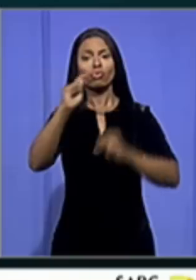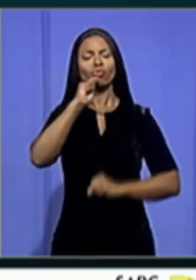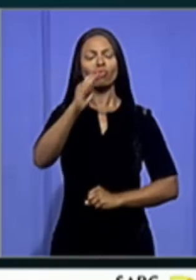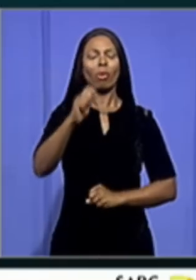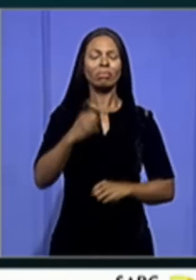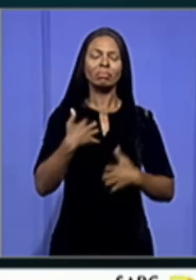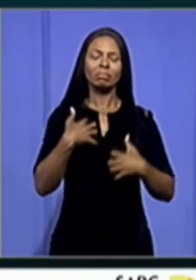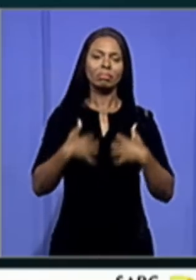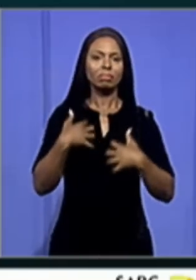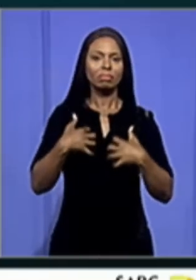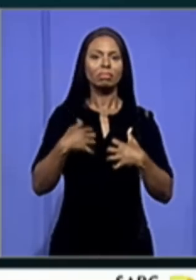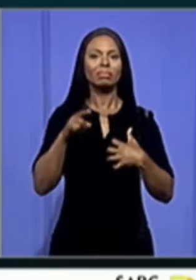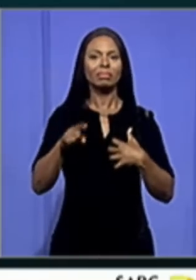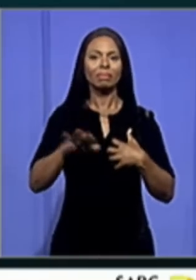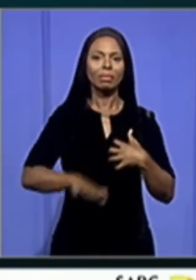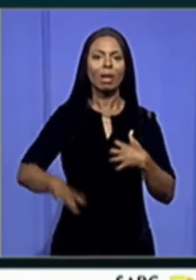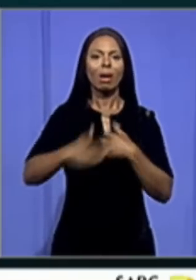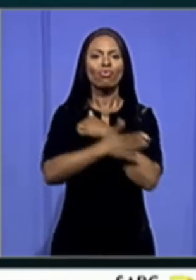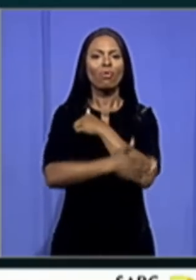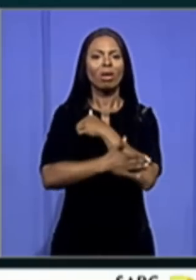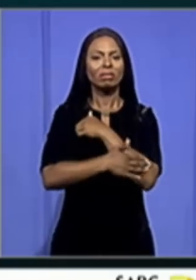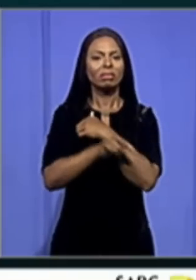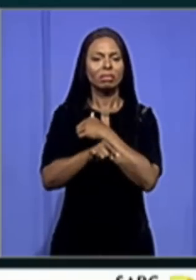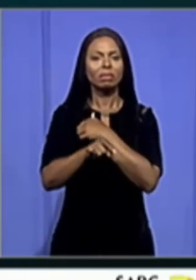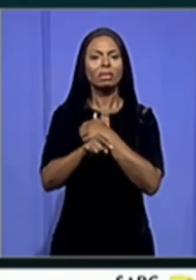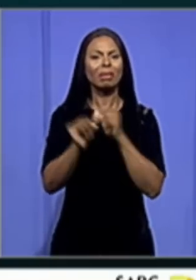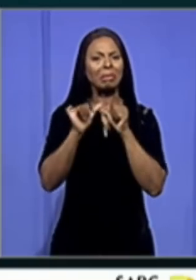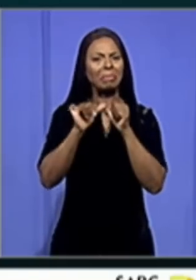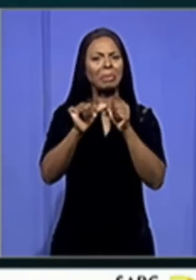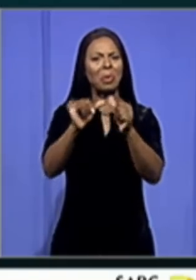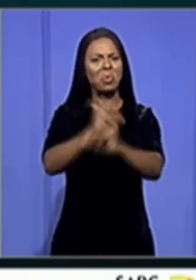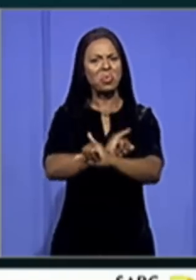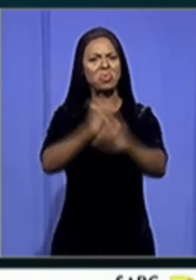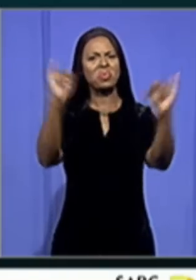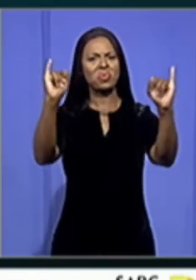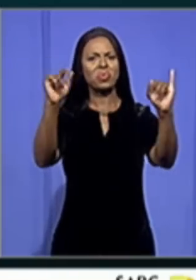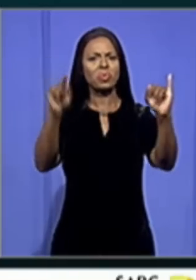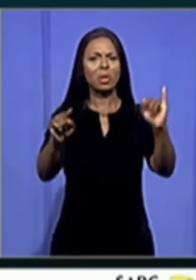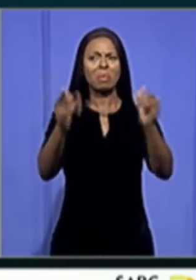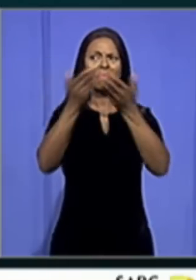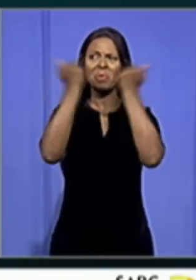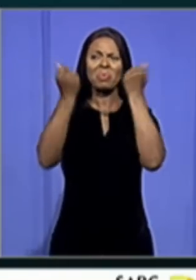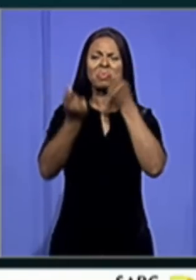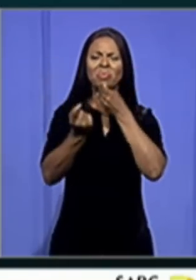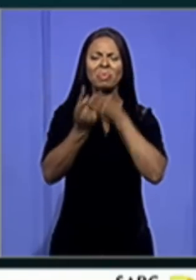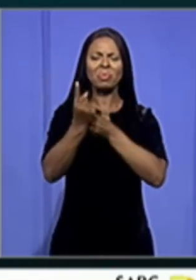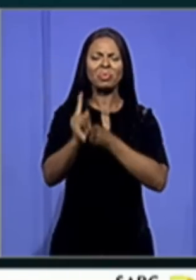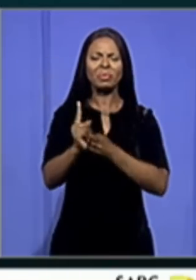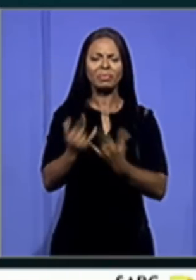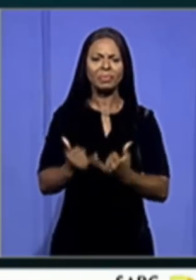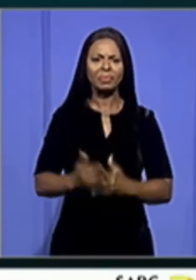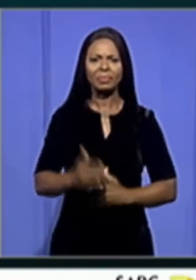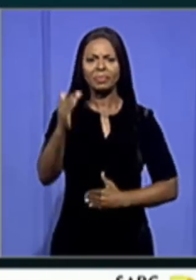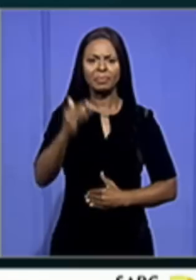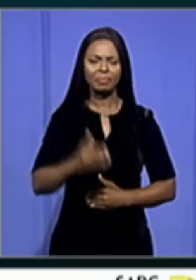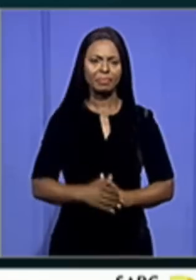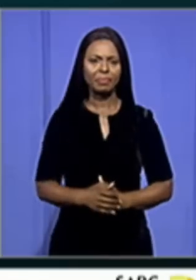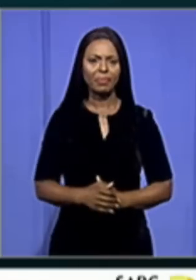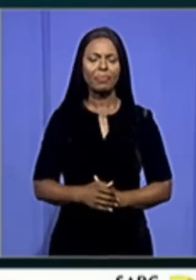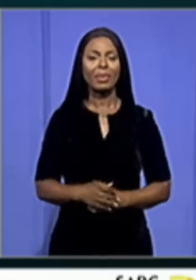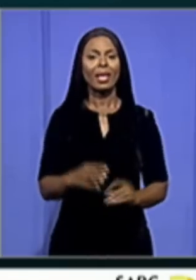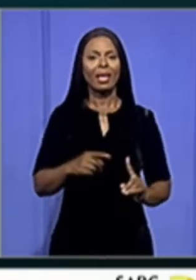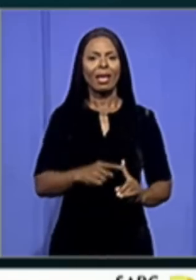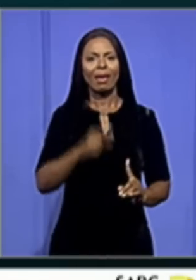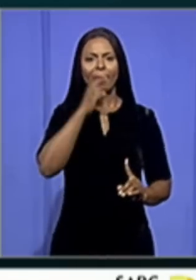tlhoba boroko ka monageng bothata bo golela pele ga re sa tseba ka nnete.